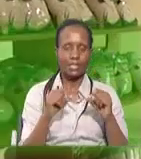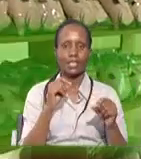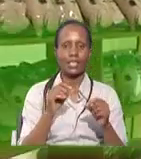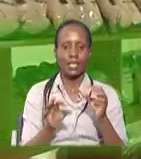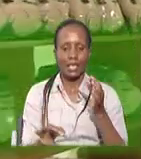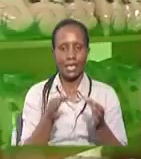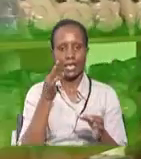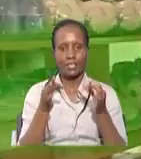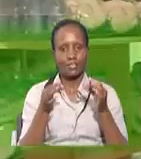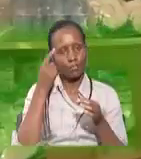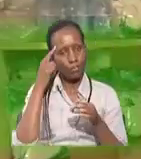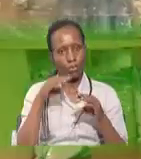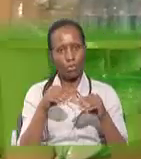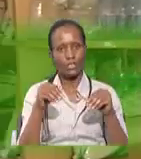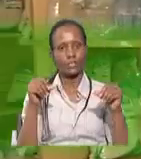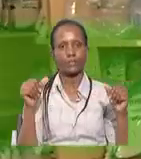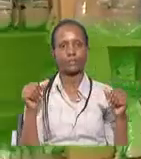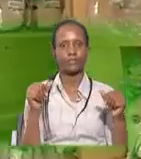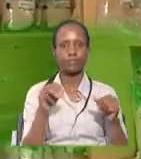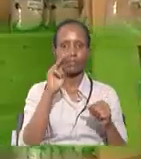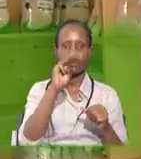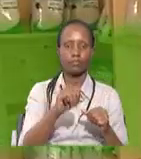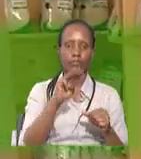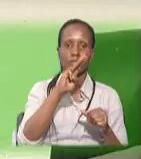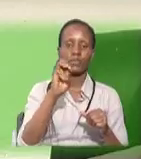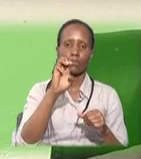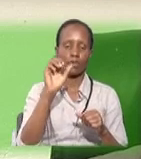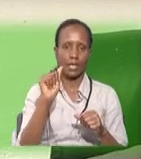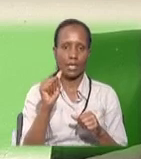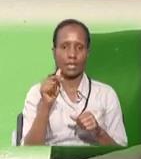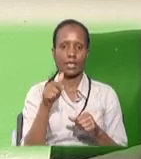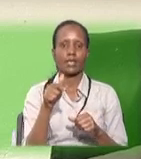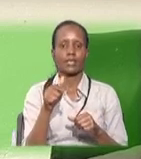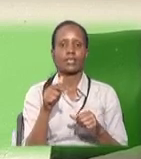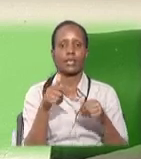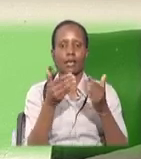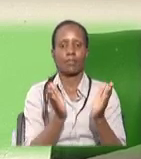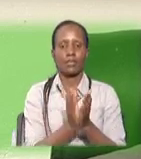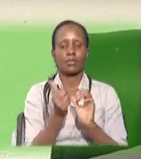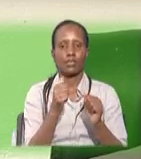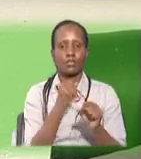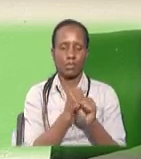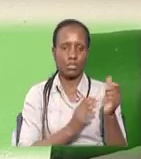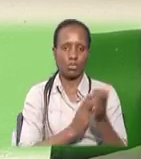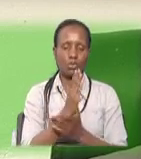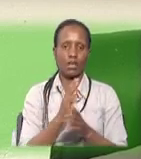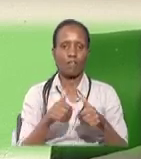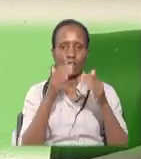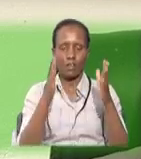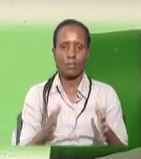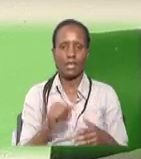experts. Mwea Rice Mills as a company is here to make sure that the farmer is not exploited